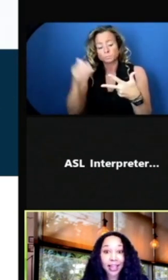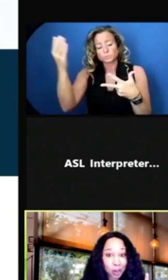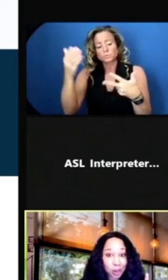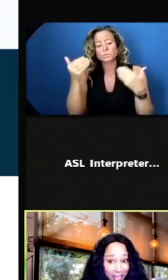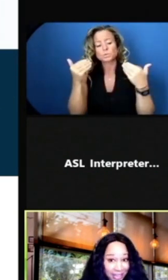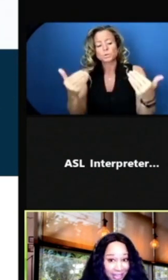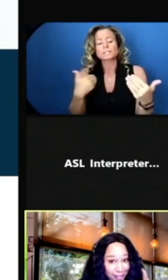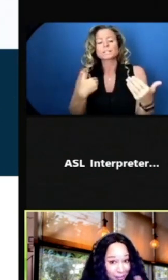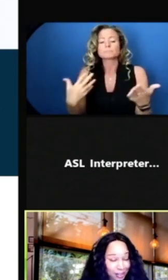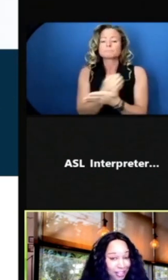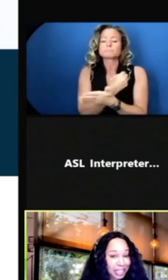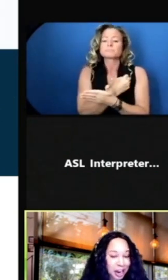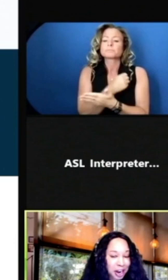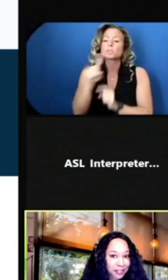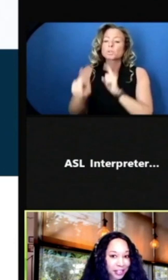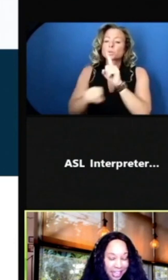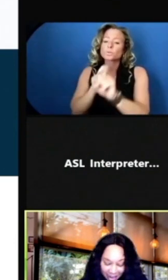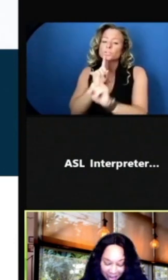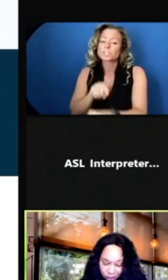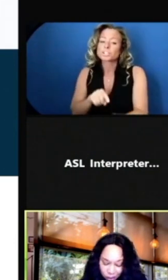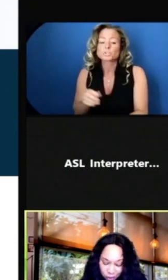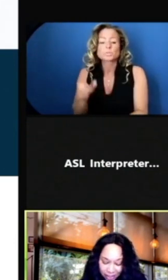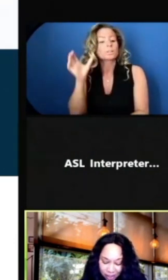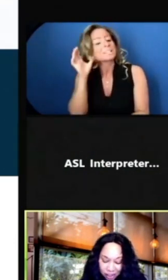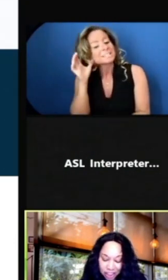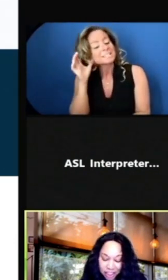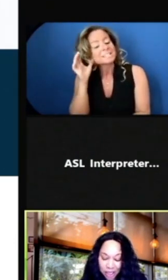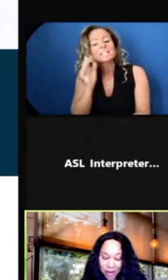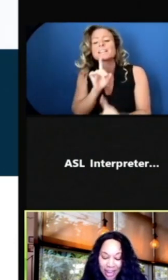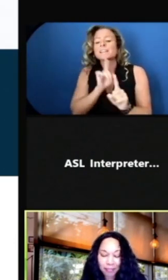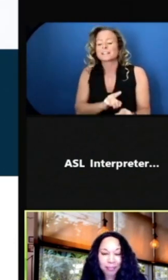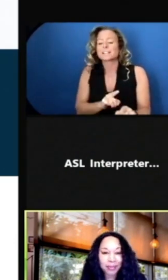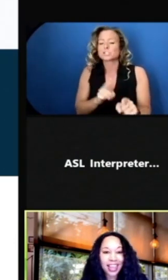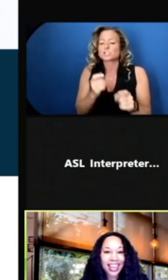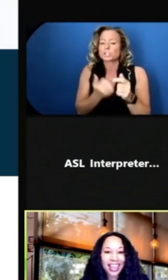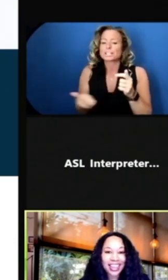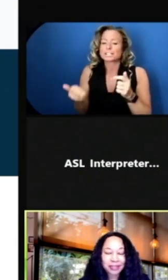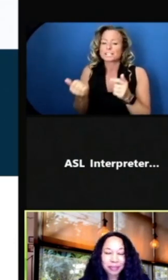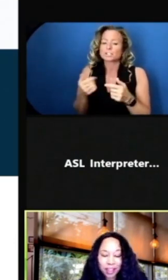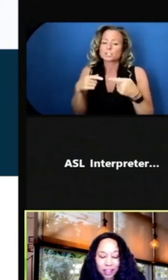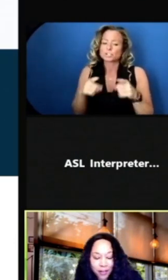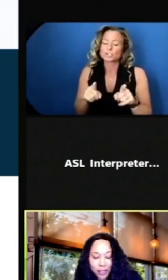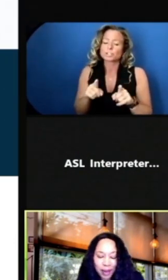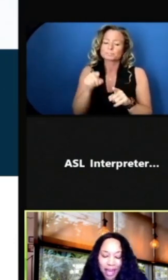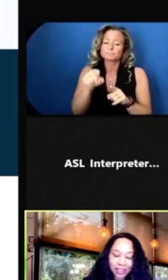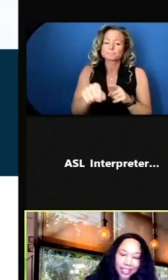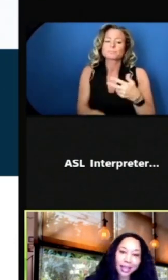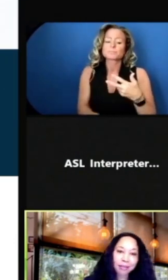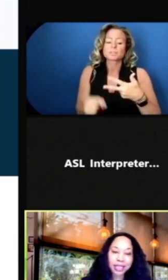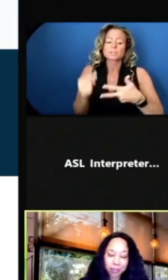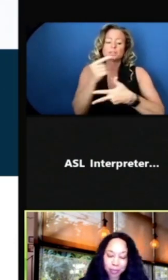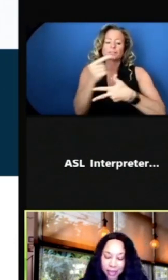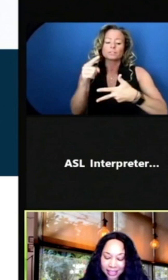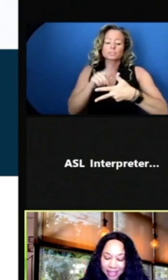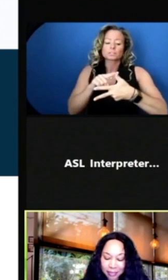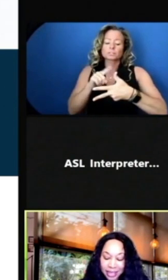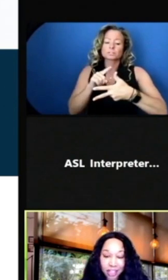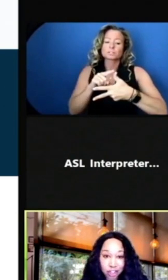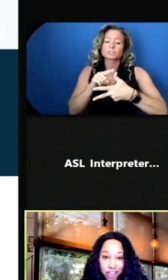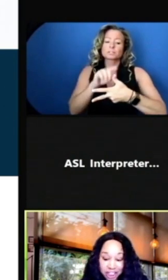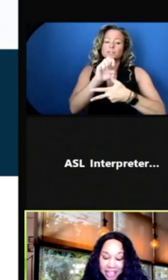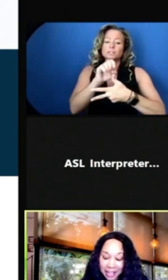Q&A. So please listen carefully and add your questions to the Q&A. The first panelist, Emily